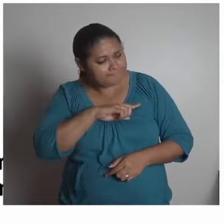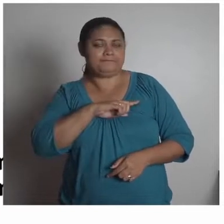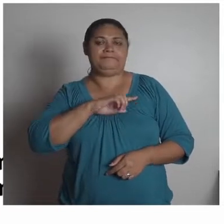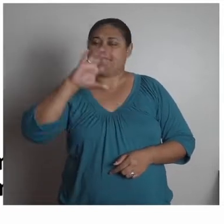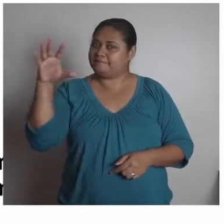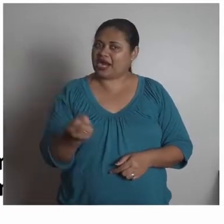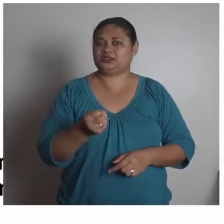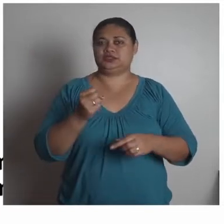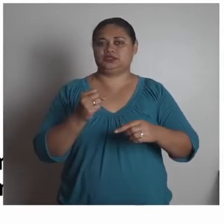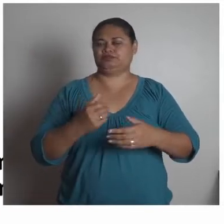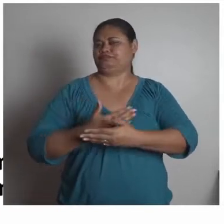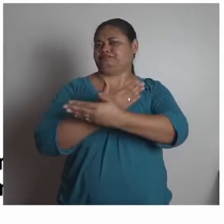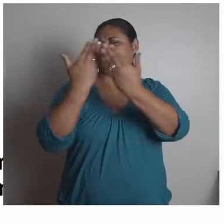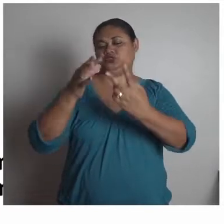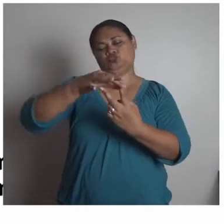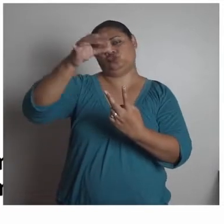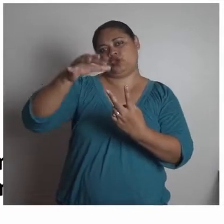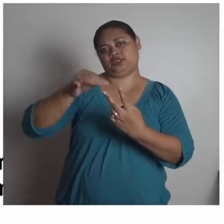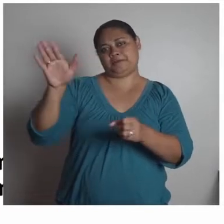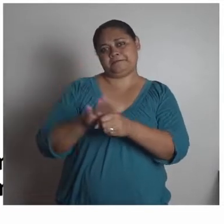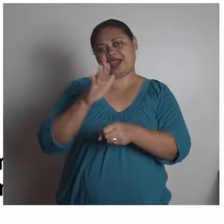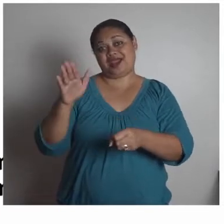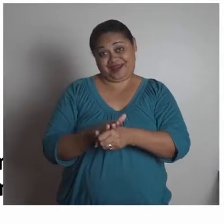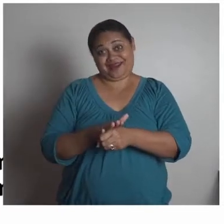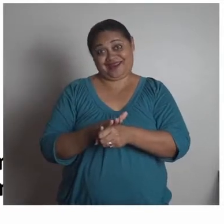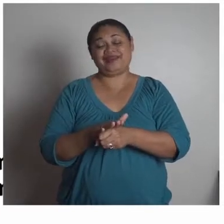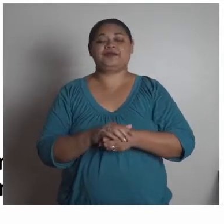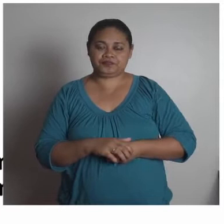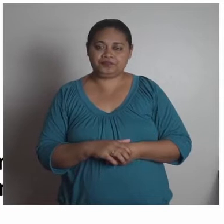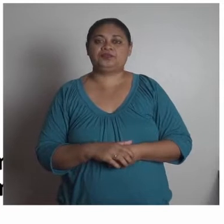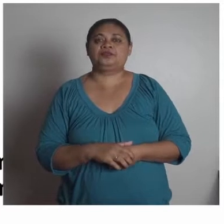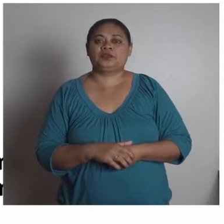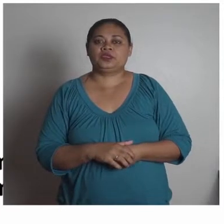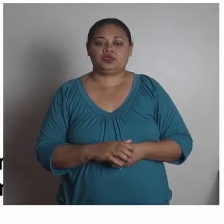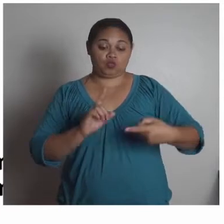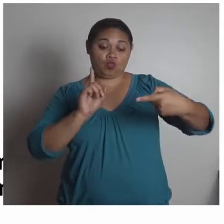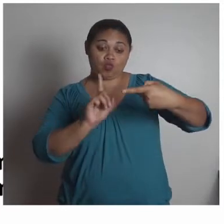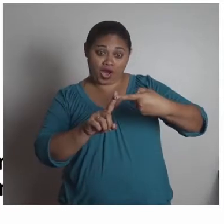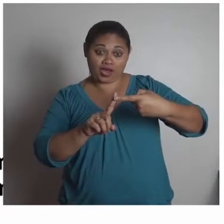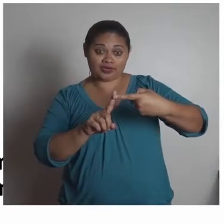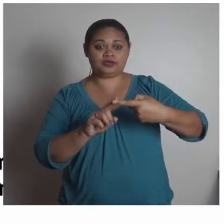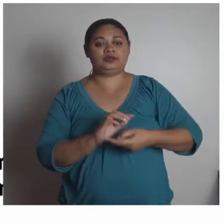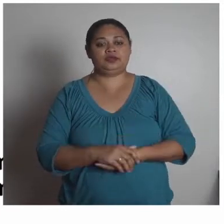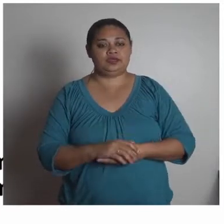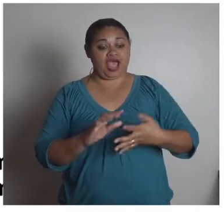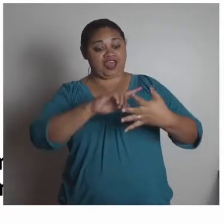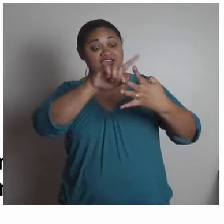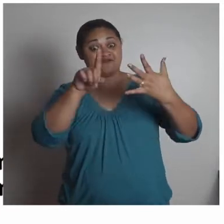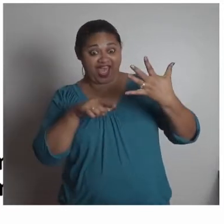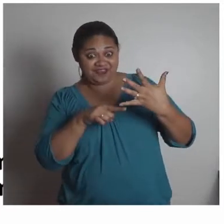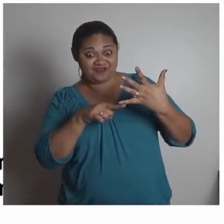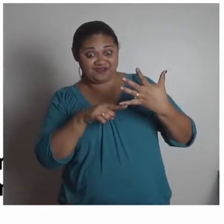experience it, we have to make those really big choices now. And that means that we have